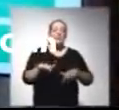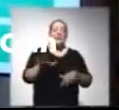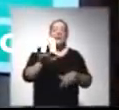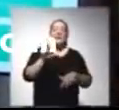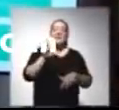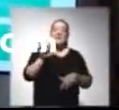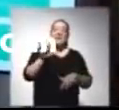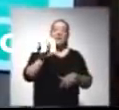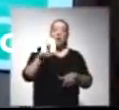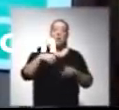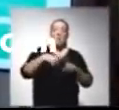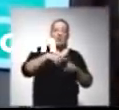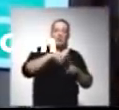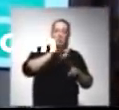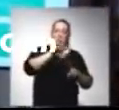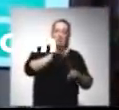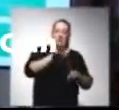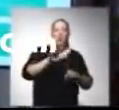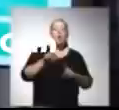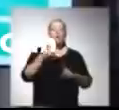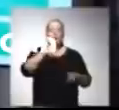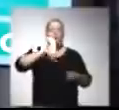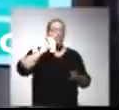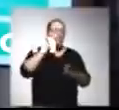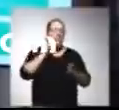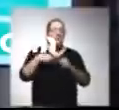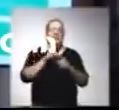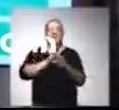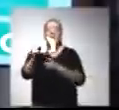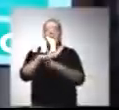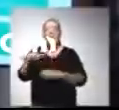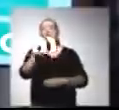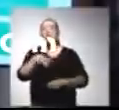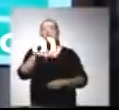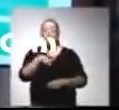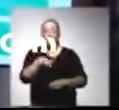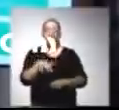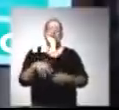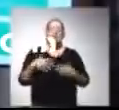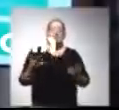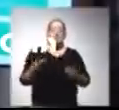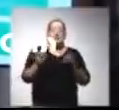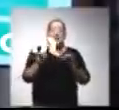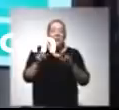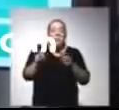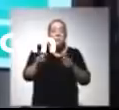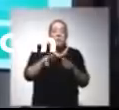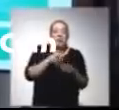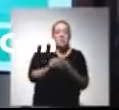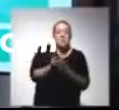the left, going down further to the top of the image, and splitting out again. And all of this, again, is